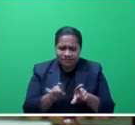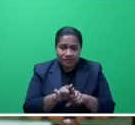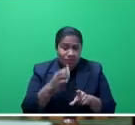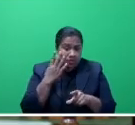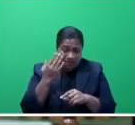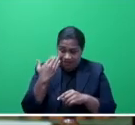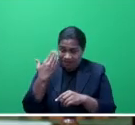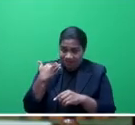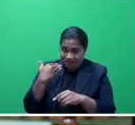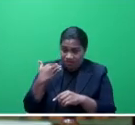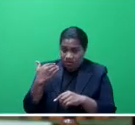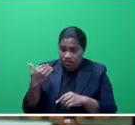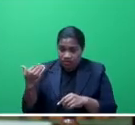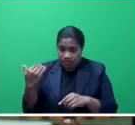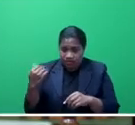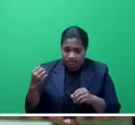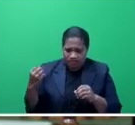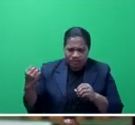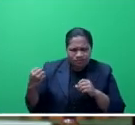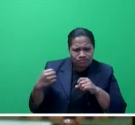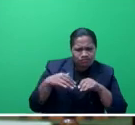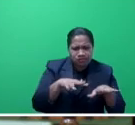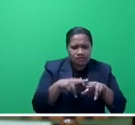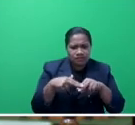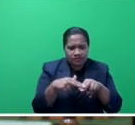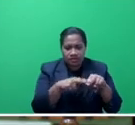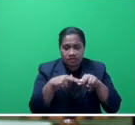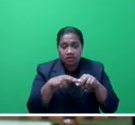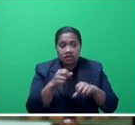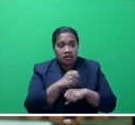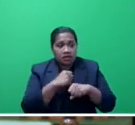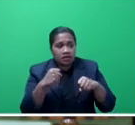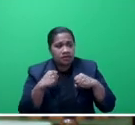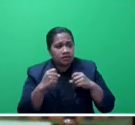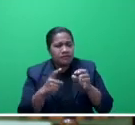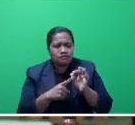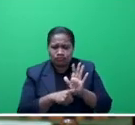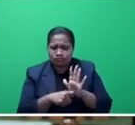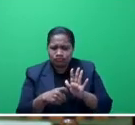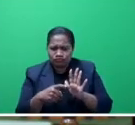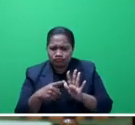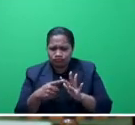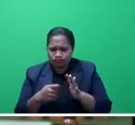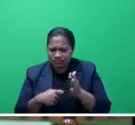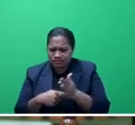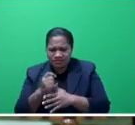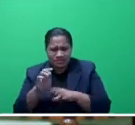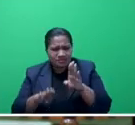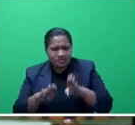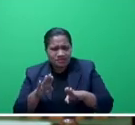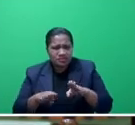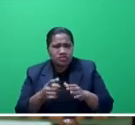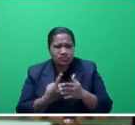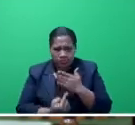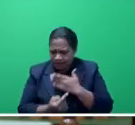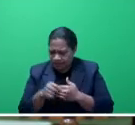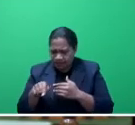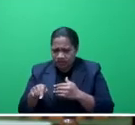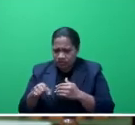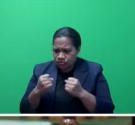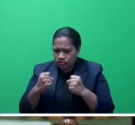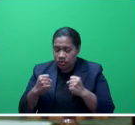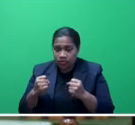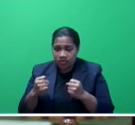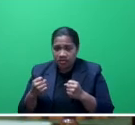Fiji, our pre-COVID balance of payment condition was relatively strong, with a healthy level of foreign exchange.